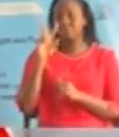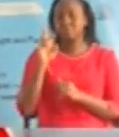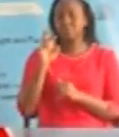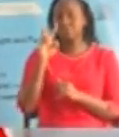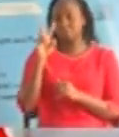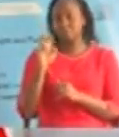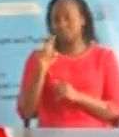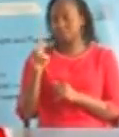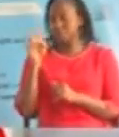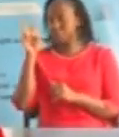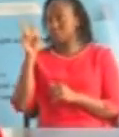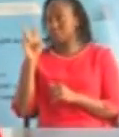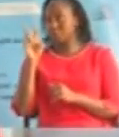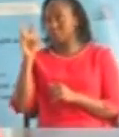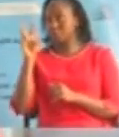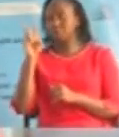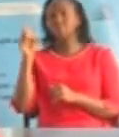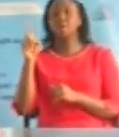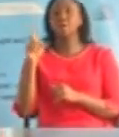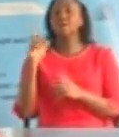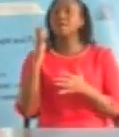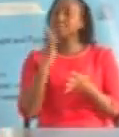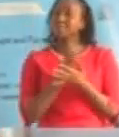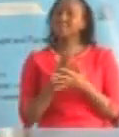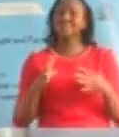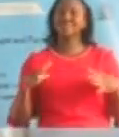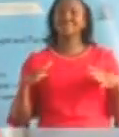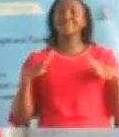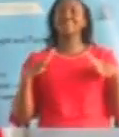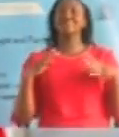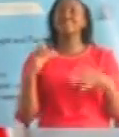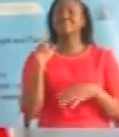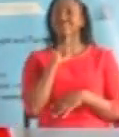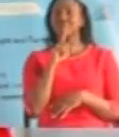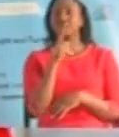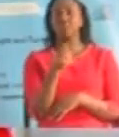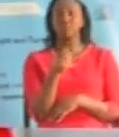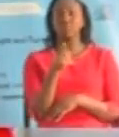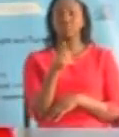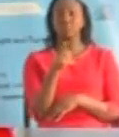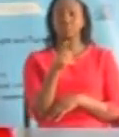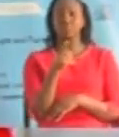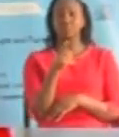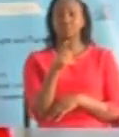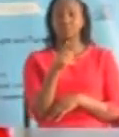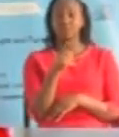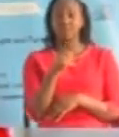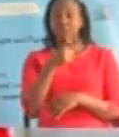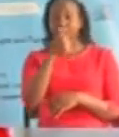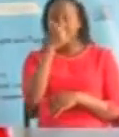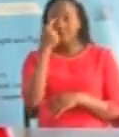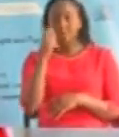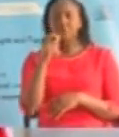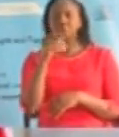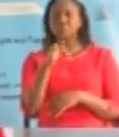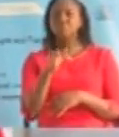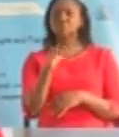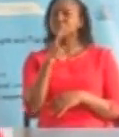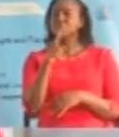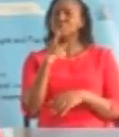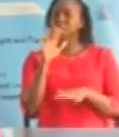We are very proud of all of you. Today marks a great milestone for